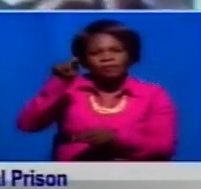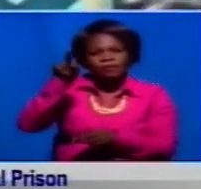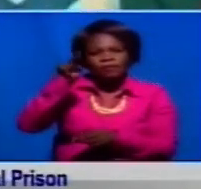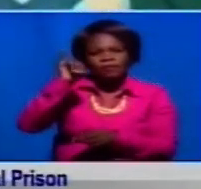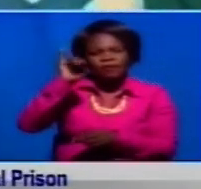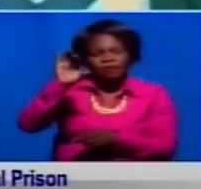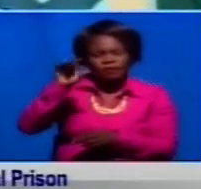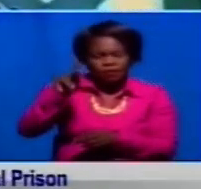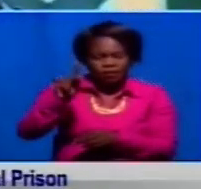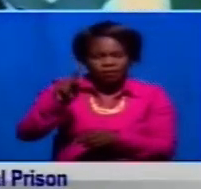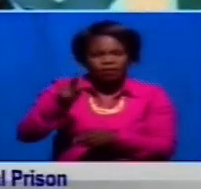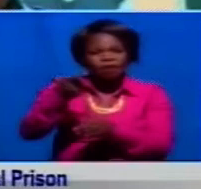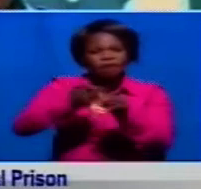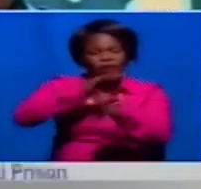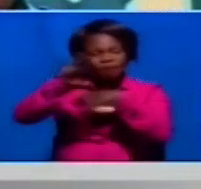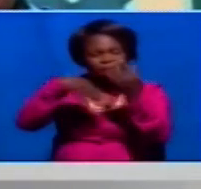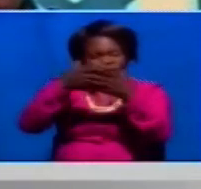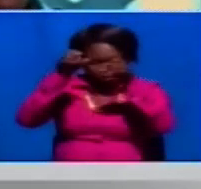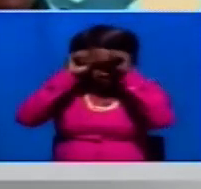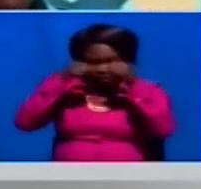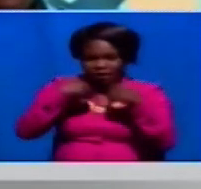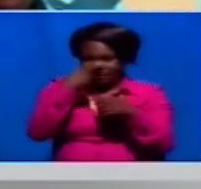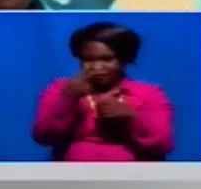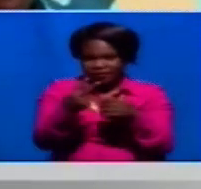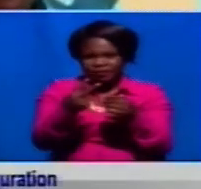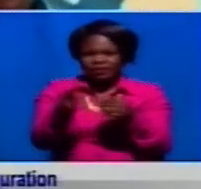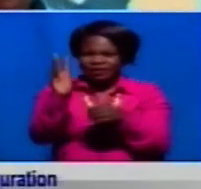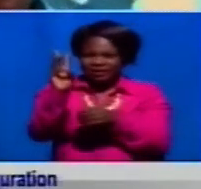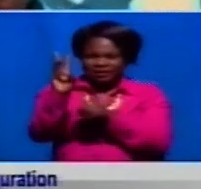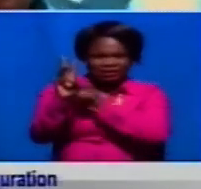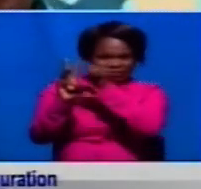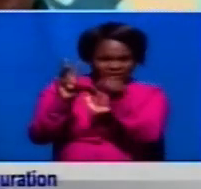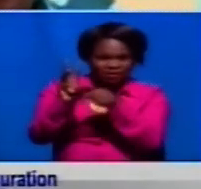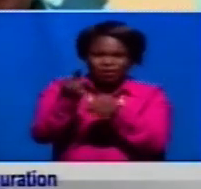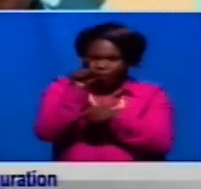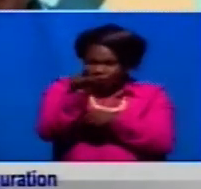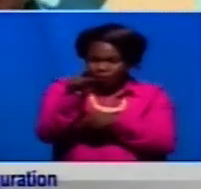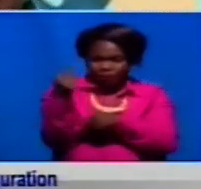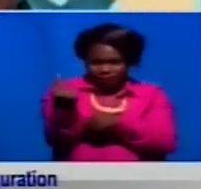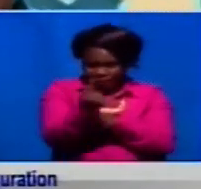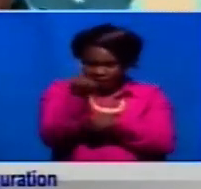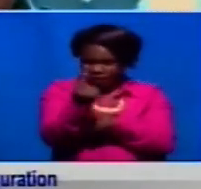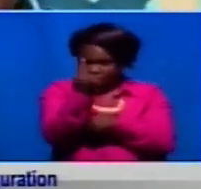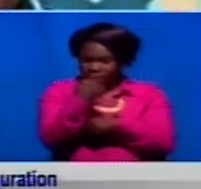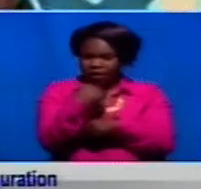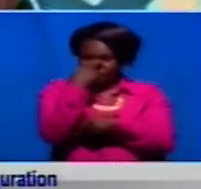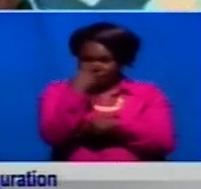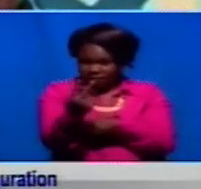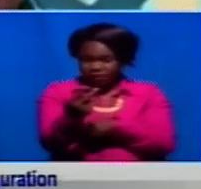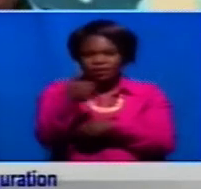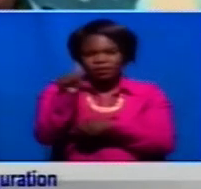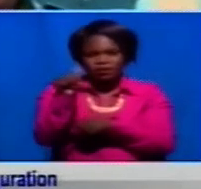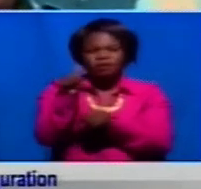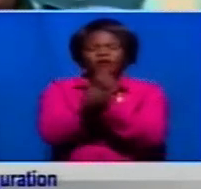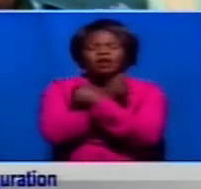Of all the presidents I've seen, the 6 of them, you are the only one I've seen who actually likes them